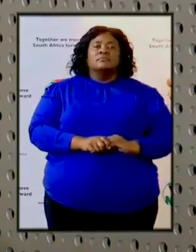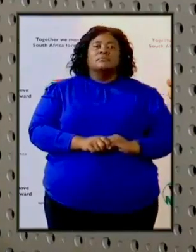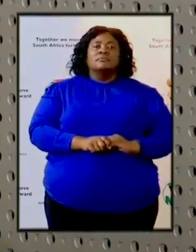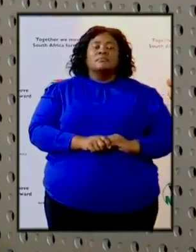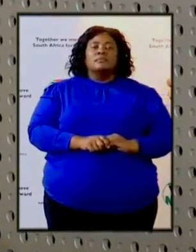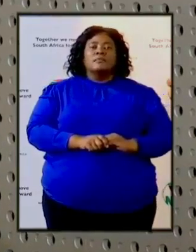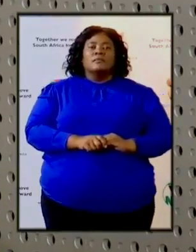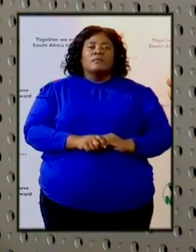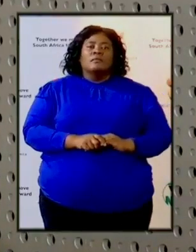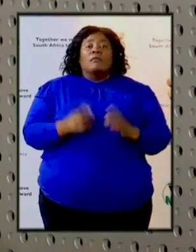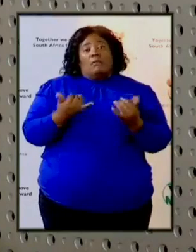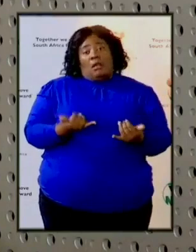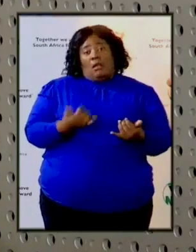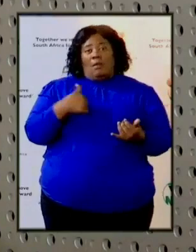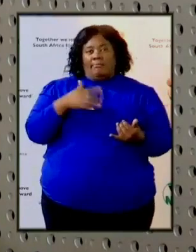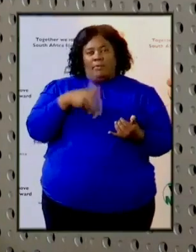the things that,